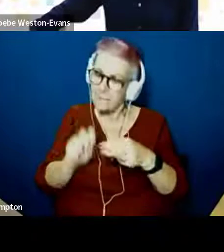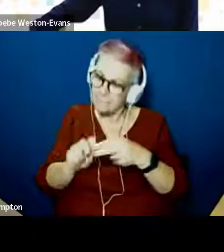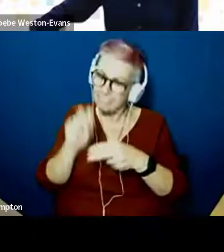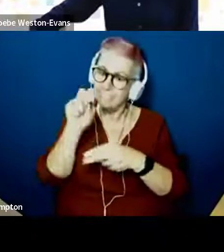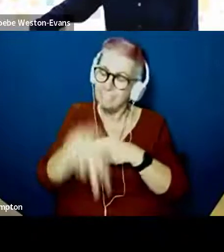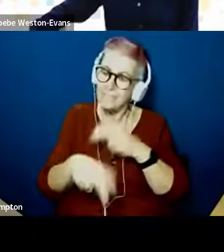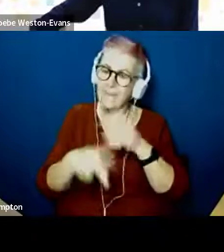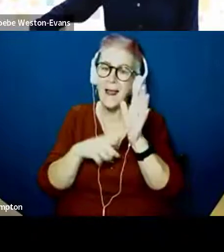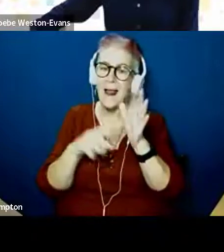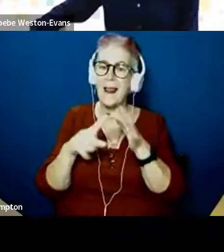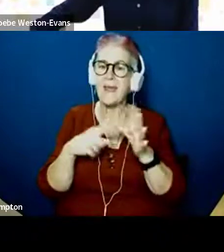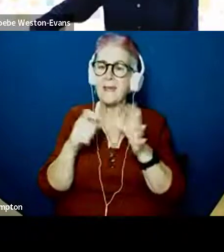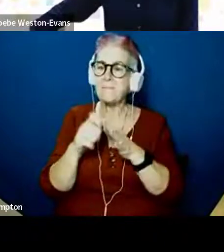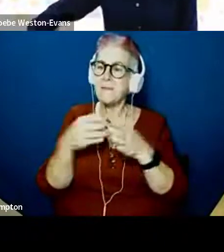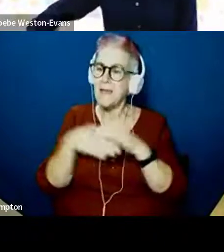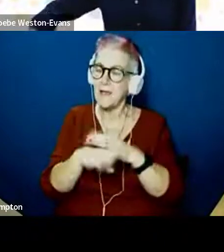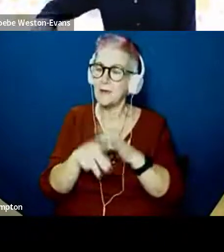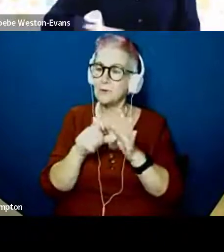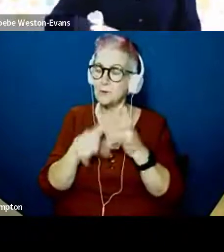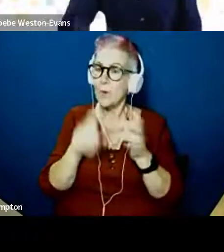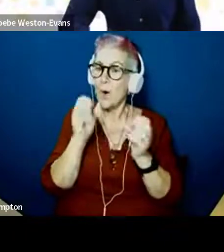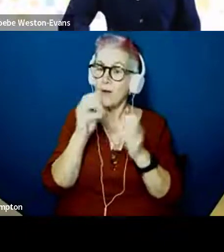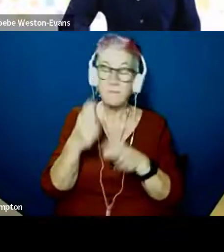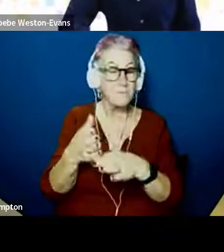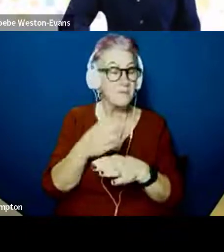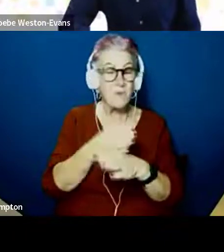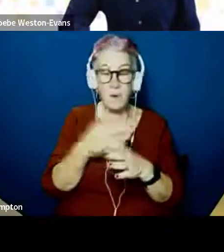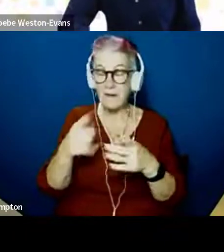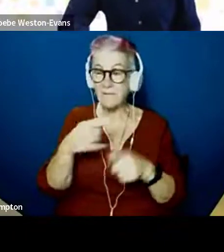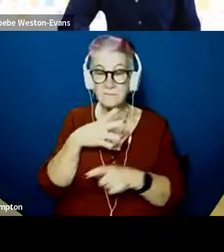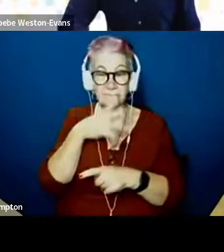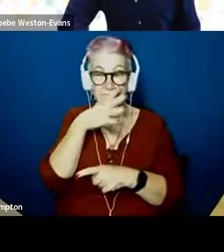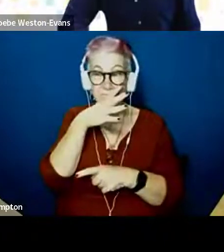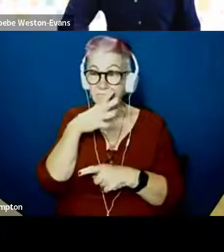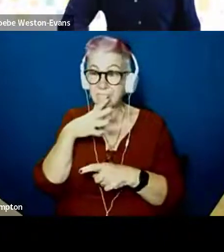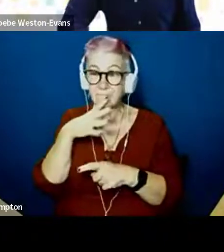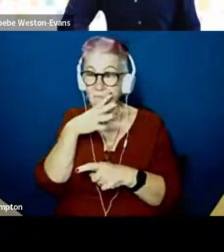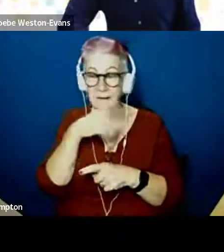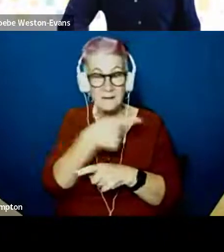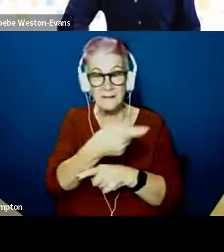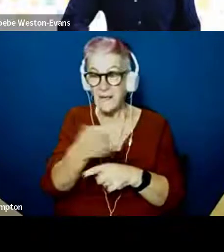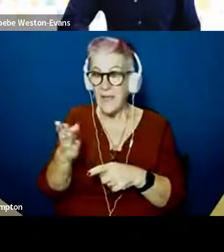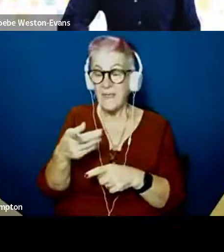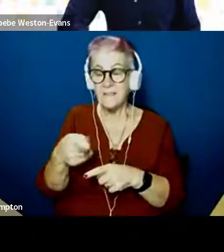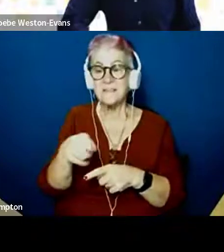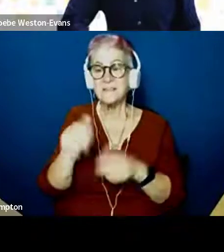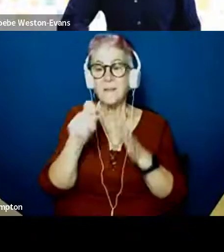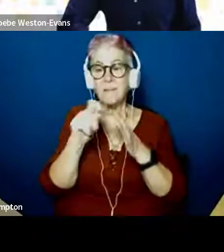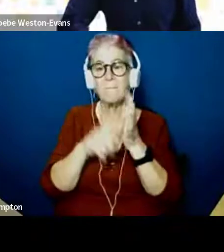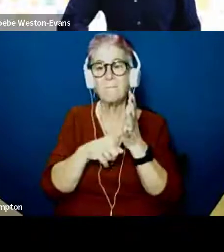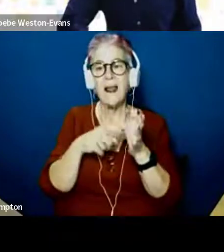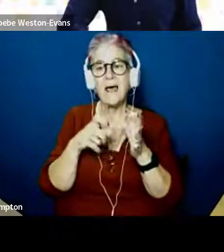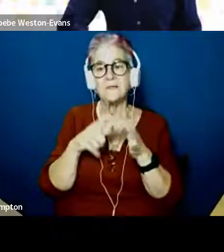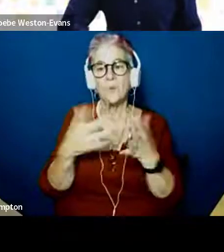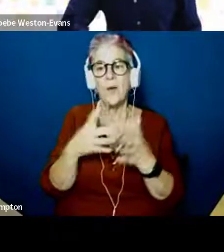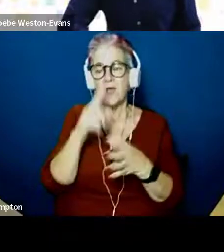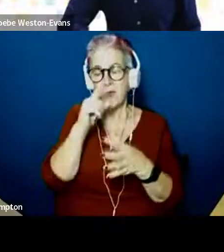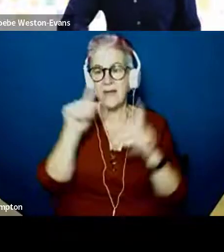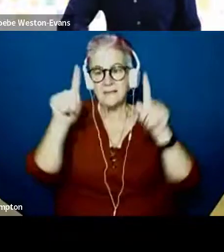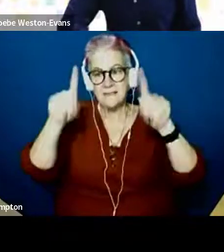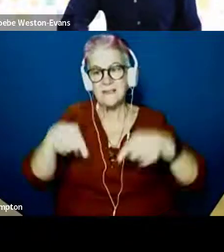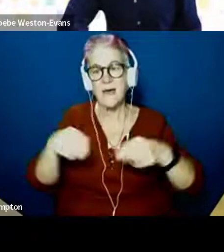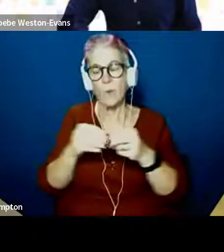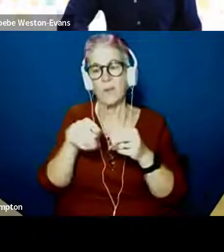Auslan, absolutely. But even before that, if you have people that have no idea, that's the place to start. I think it's really good.